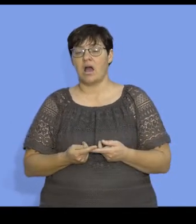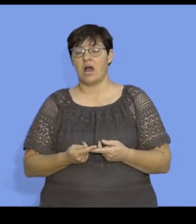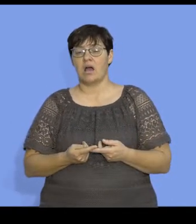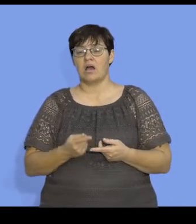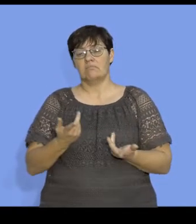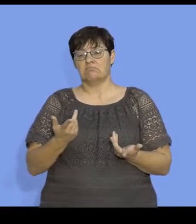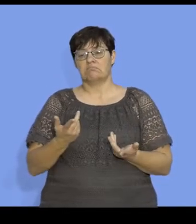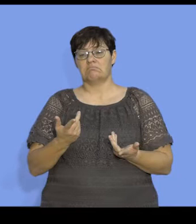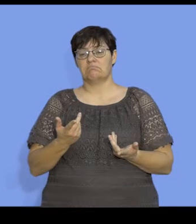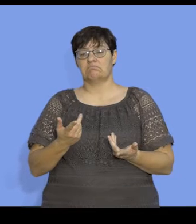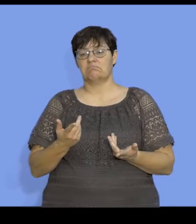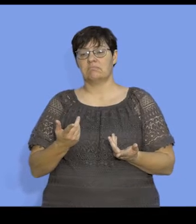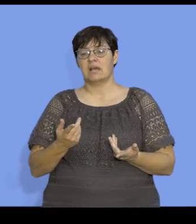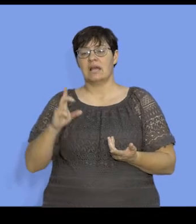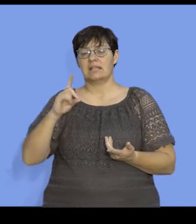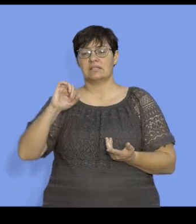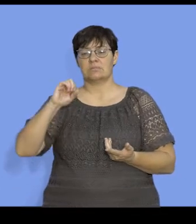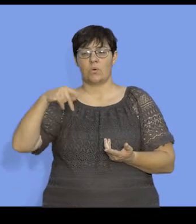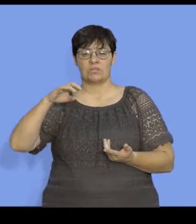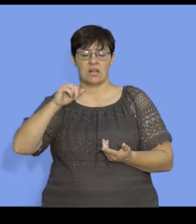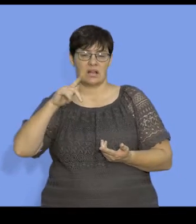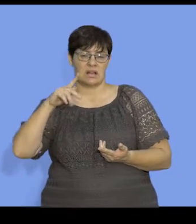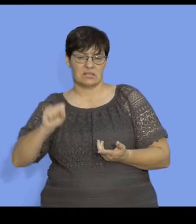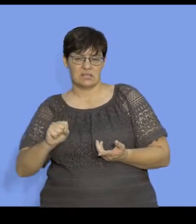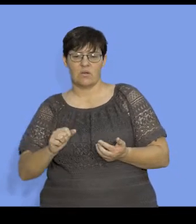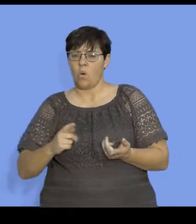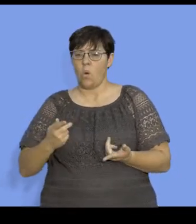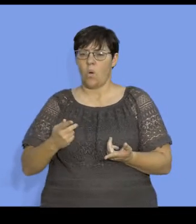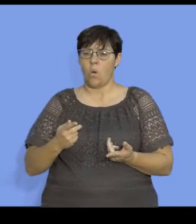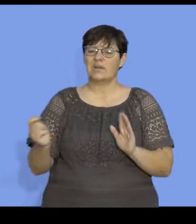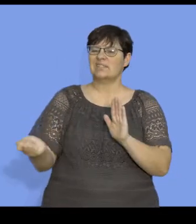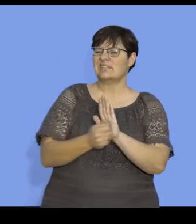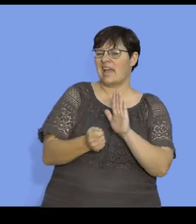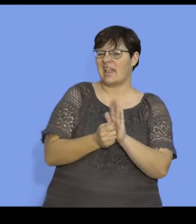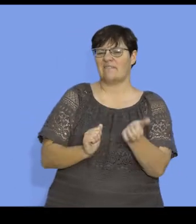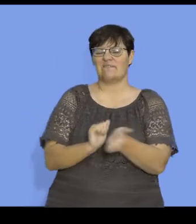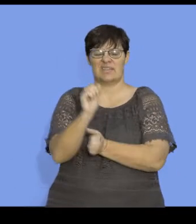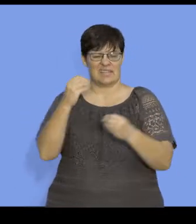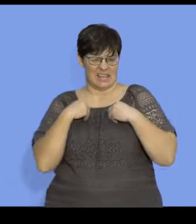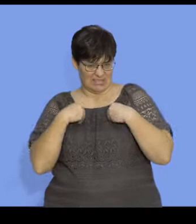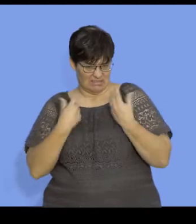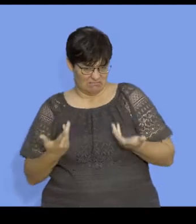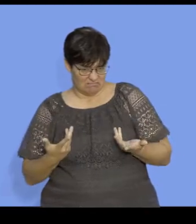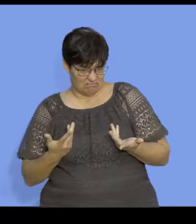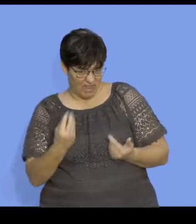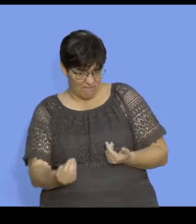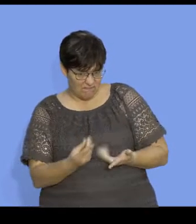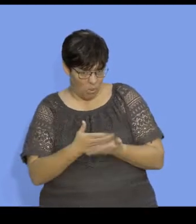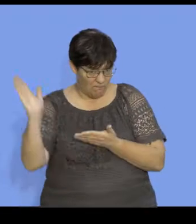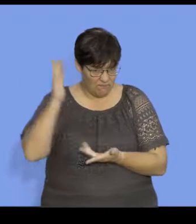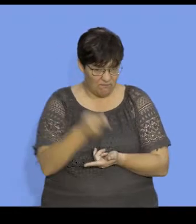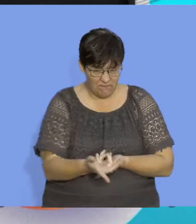the fixed asset? Again, you notice that asset disposal comes in